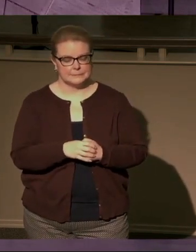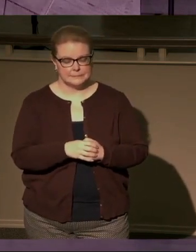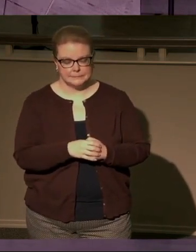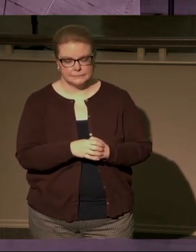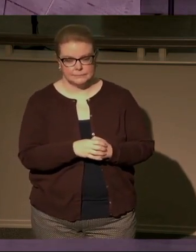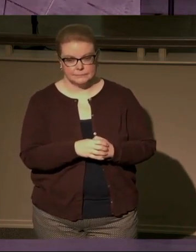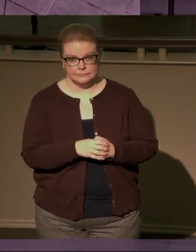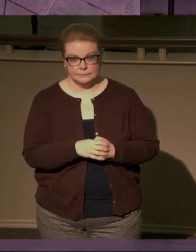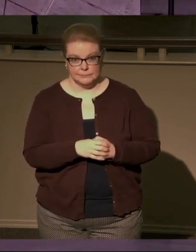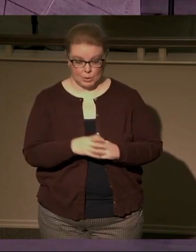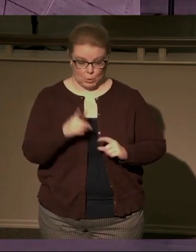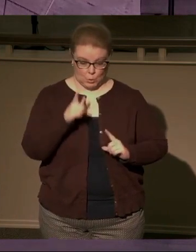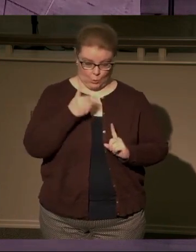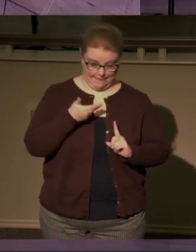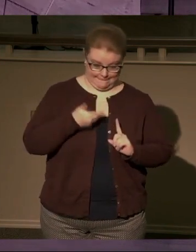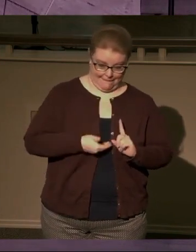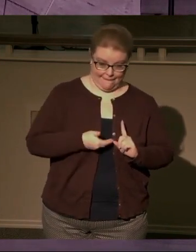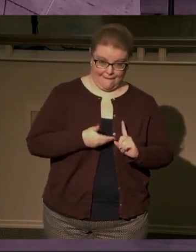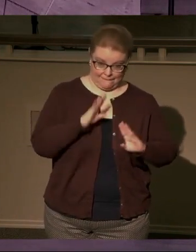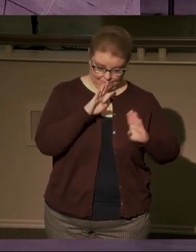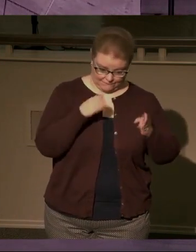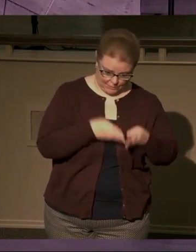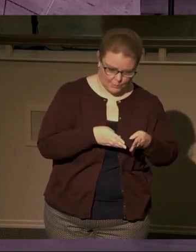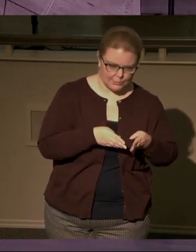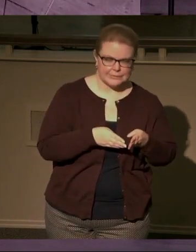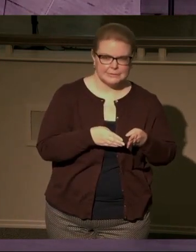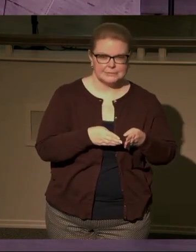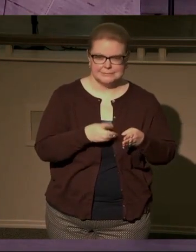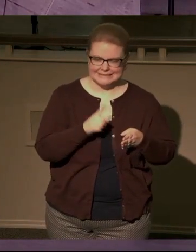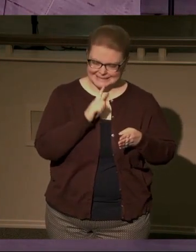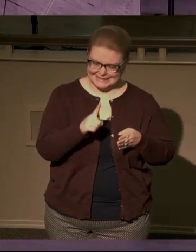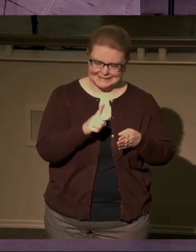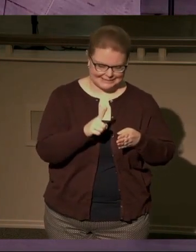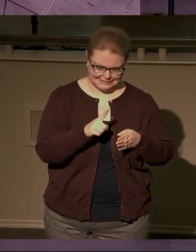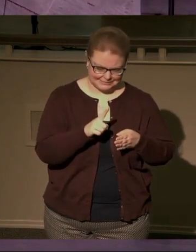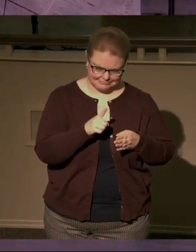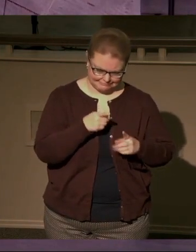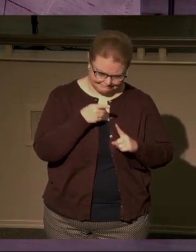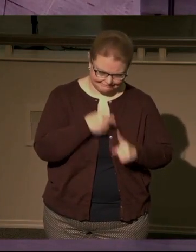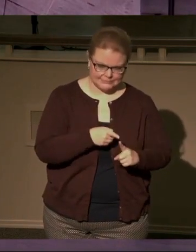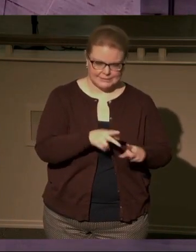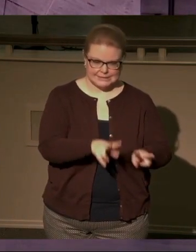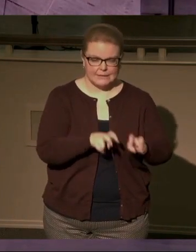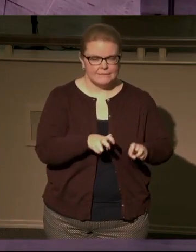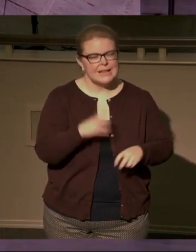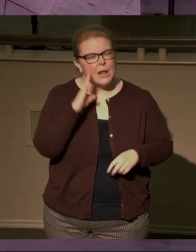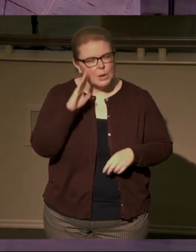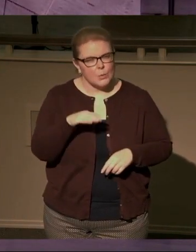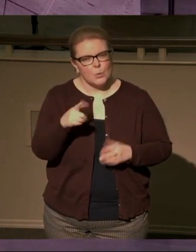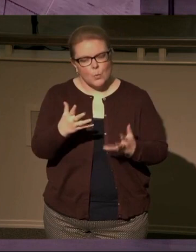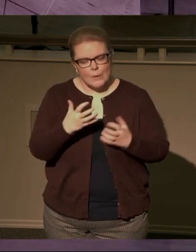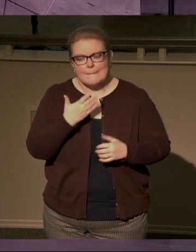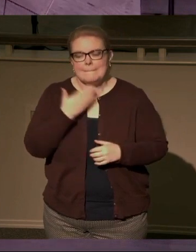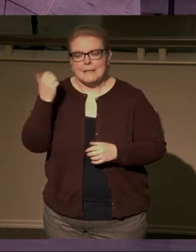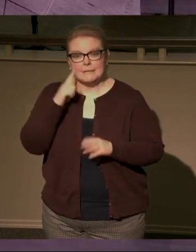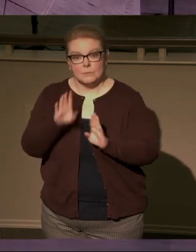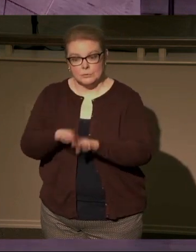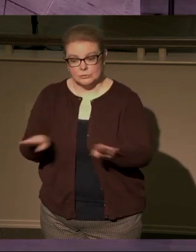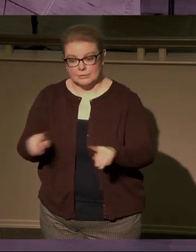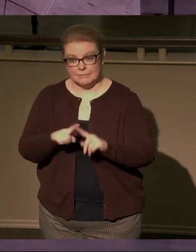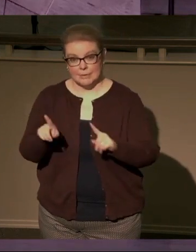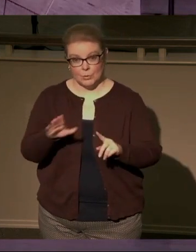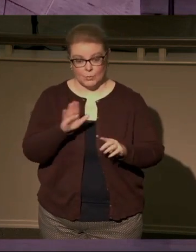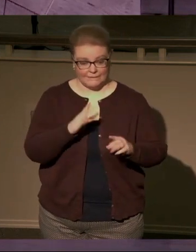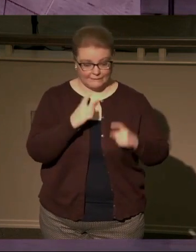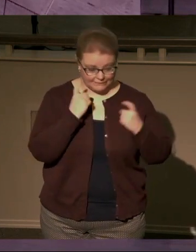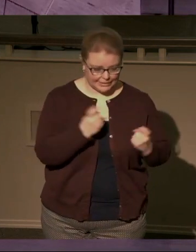who am I parenting is fundamentally selfish. I know you want the best for your kids, but listen, your flesh is also